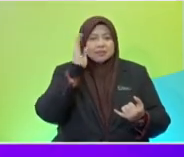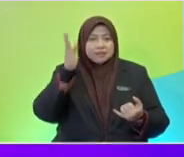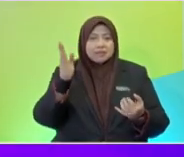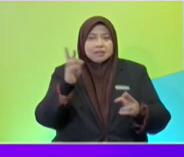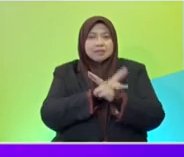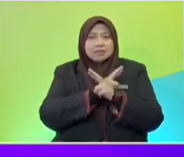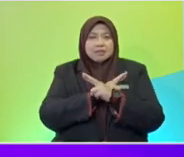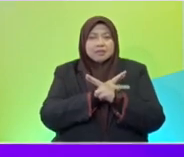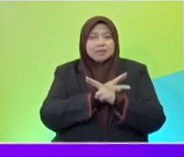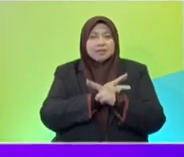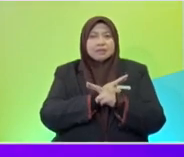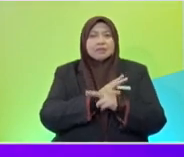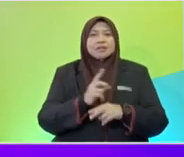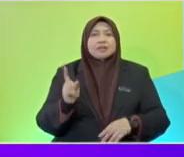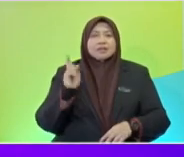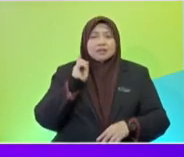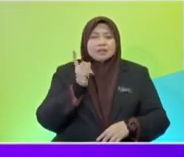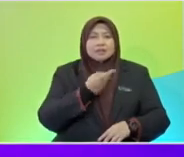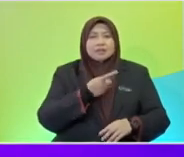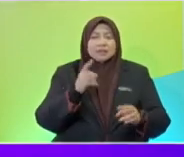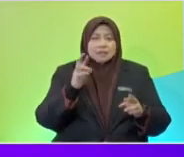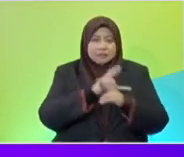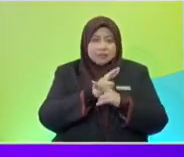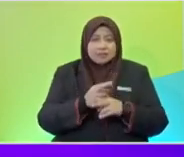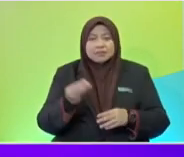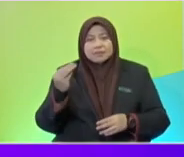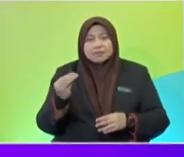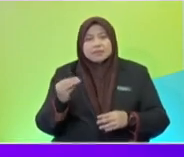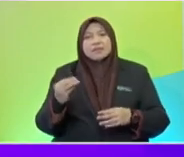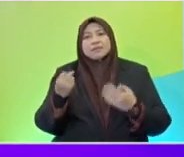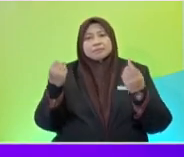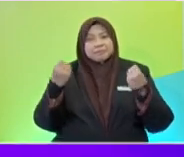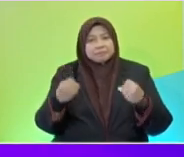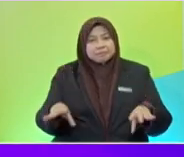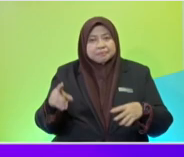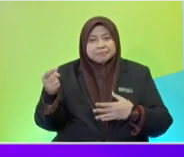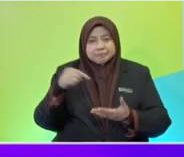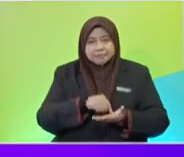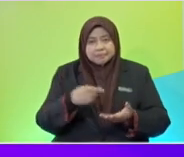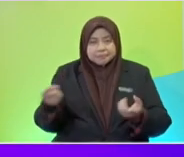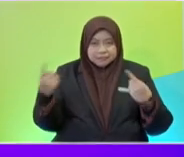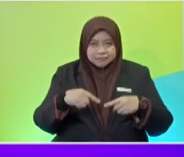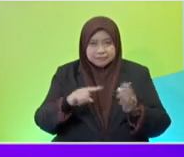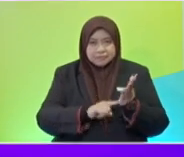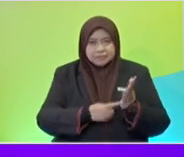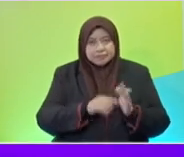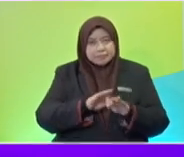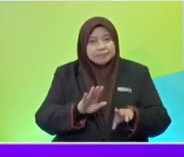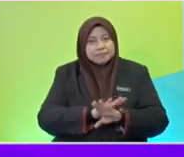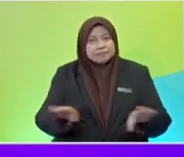the bathroom so I can use it. And we're going to be back here right after this, after the commercials, only on EduwebTV KPM. Don't go anywhere.